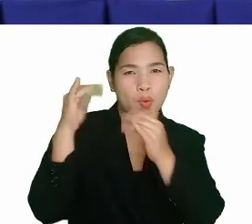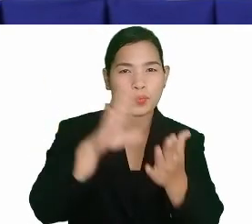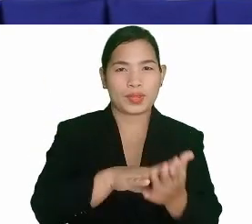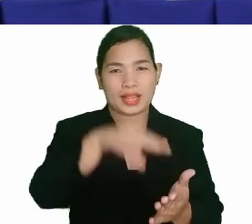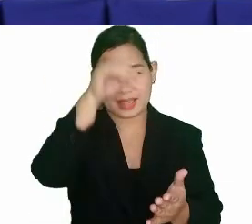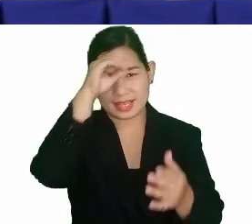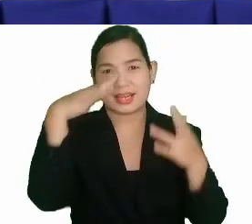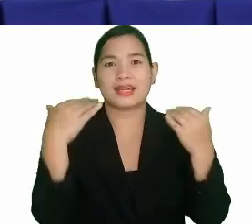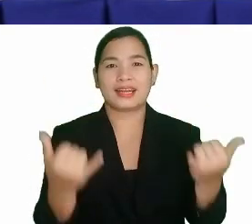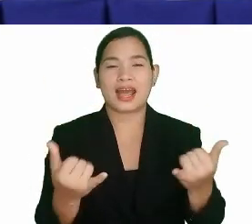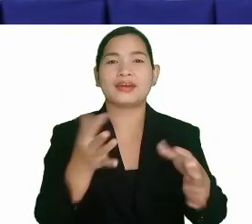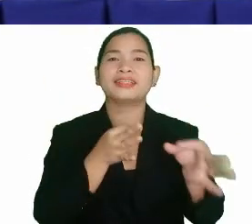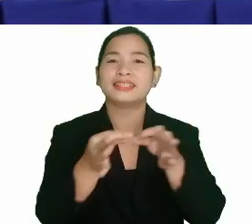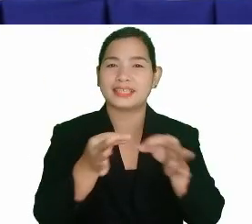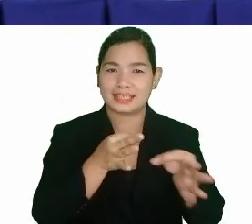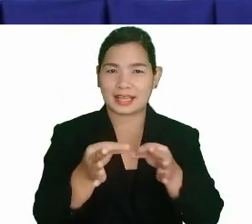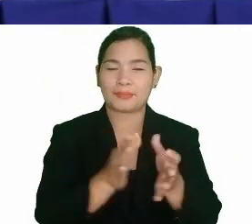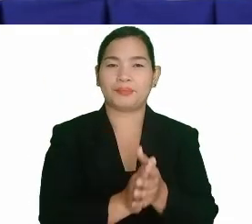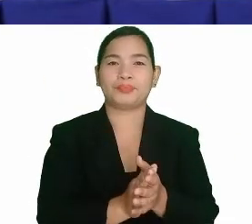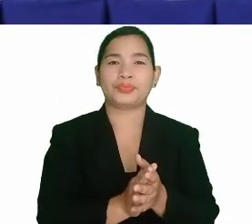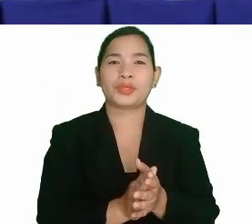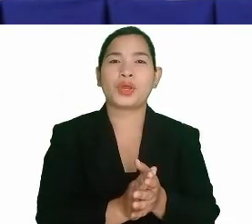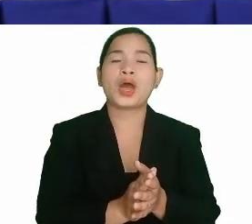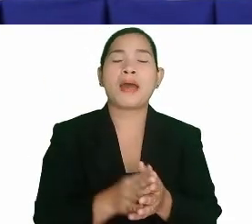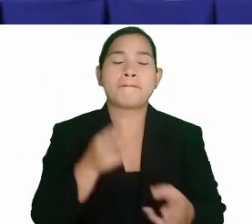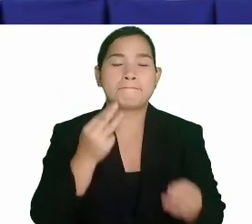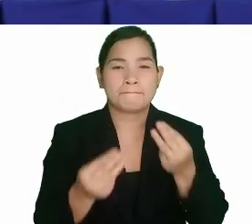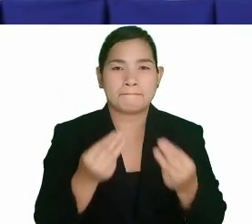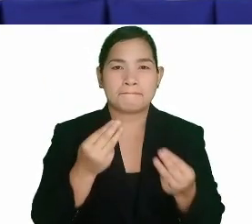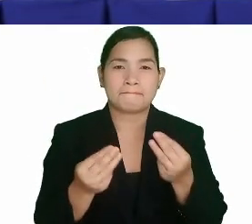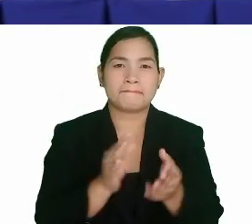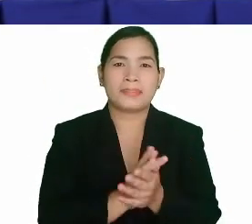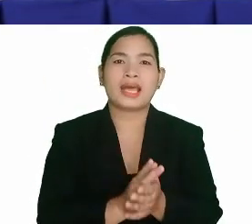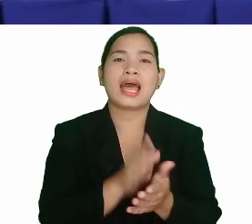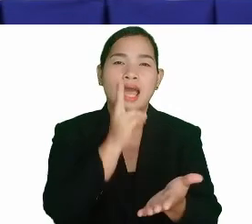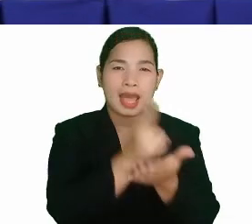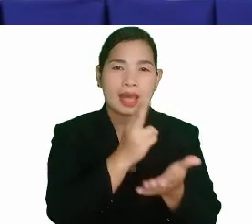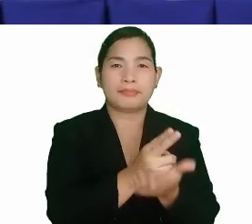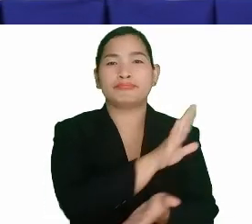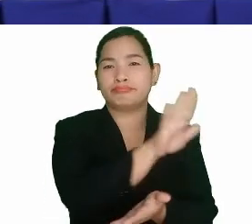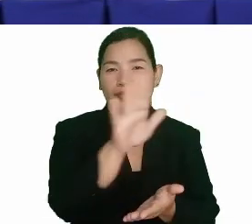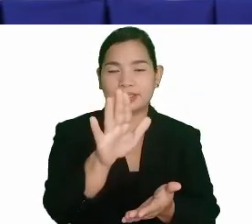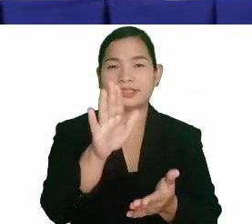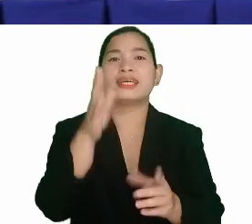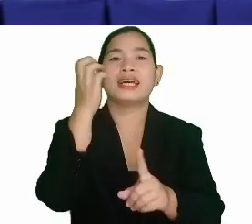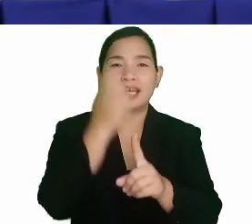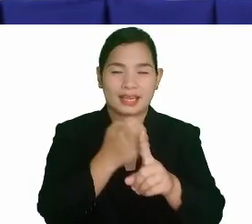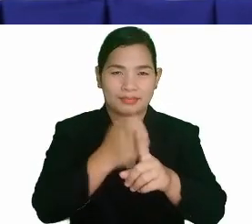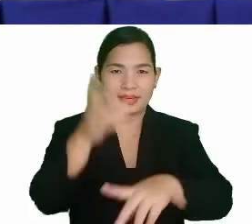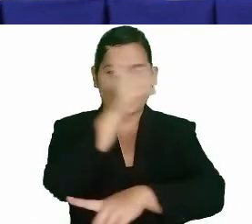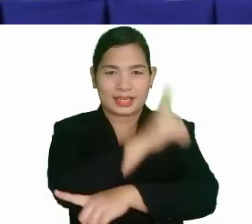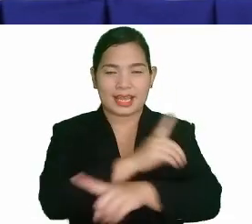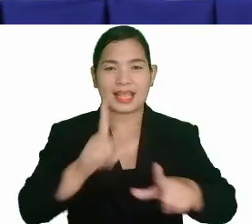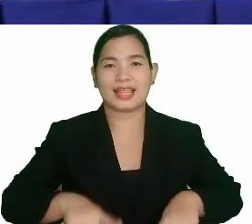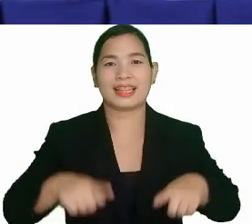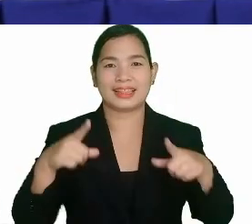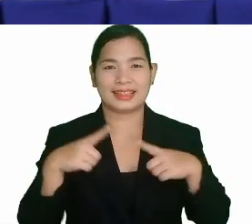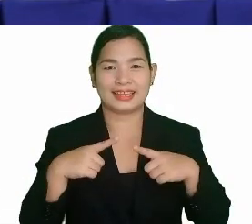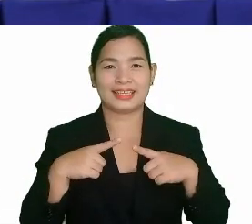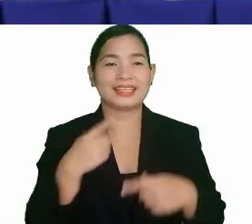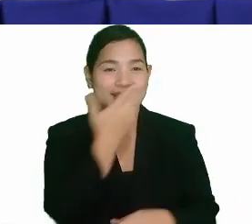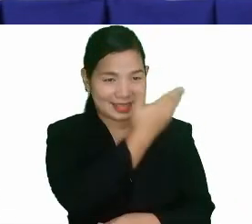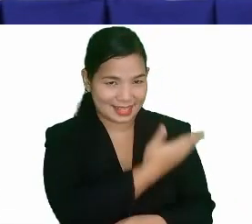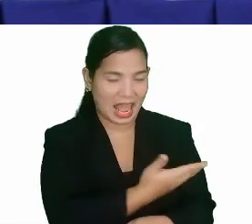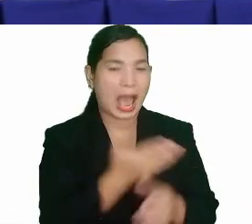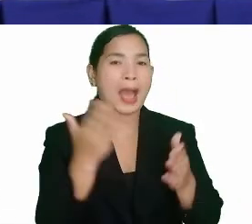from our discussion today, and may this help you in your everyday life. With that, I'm glad that I was